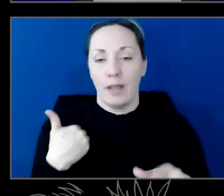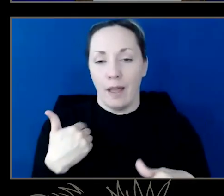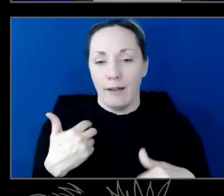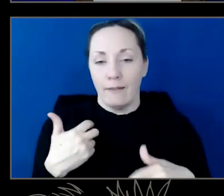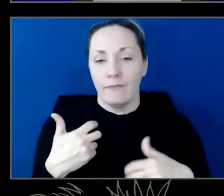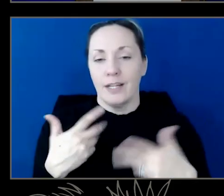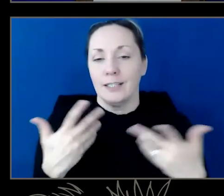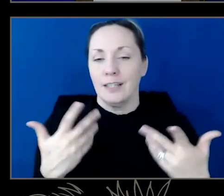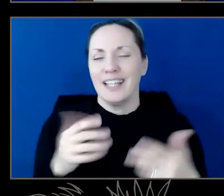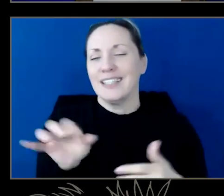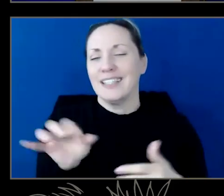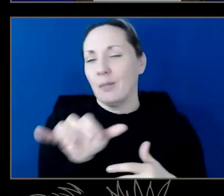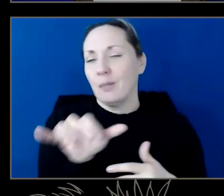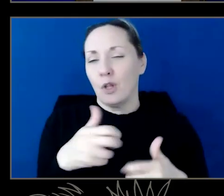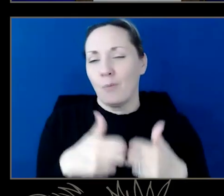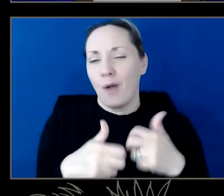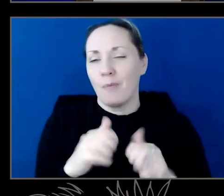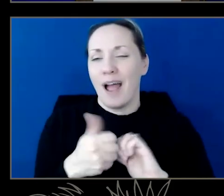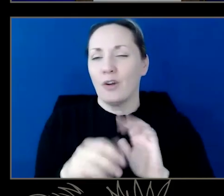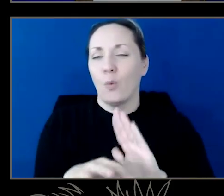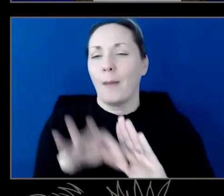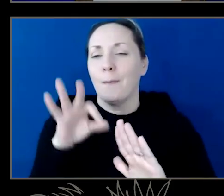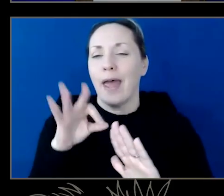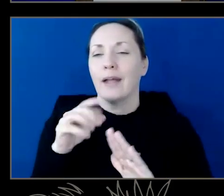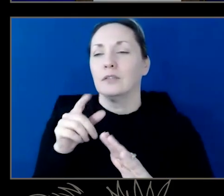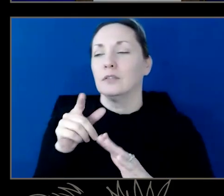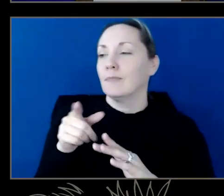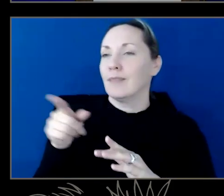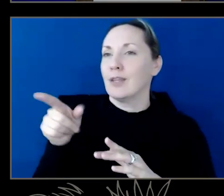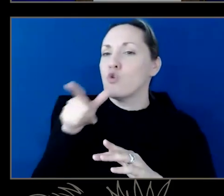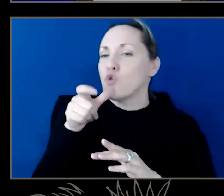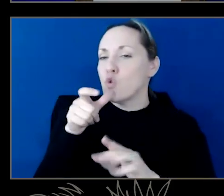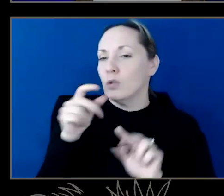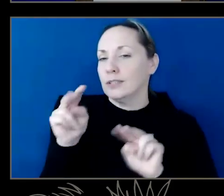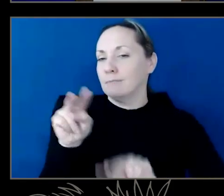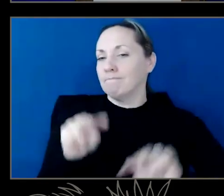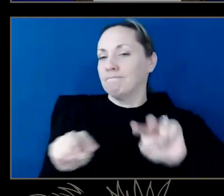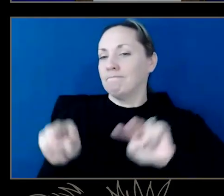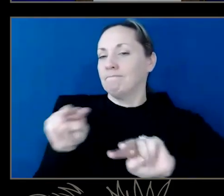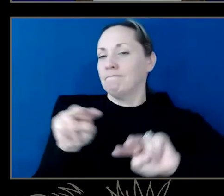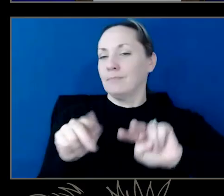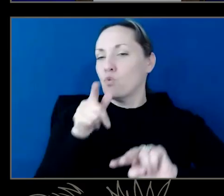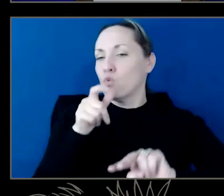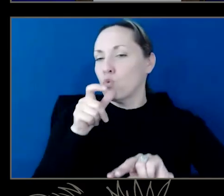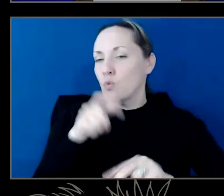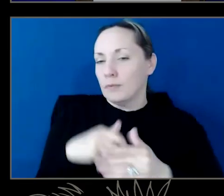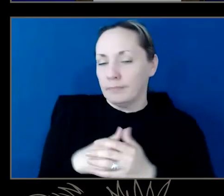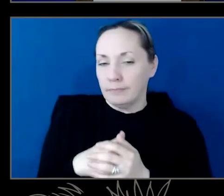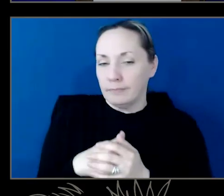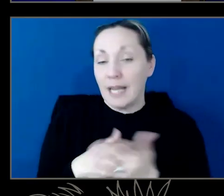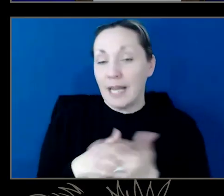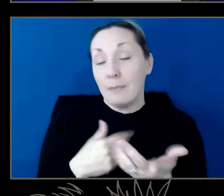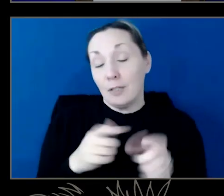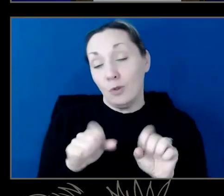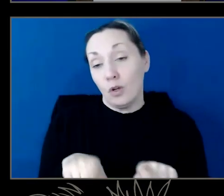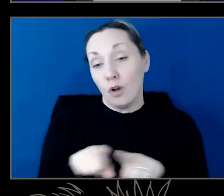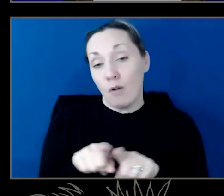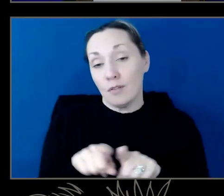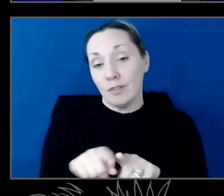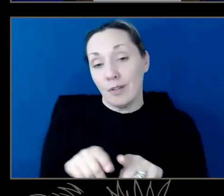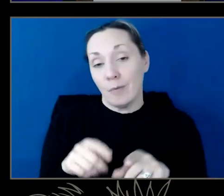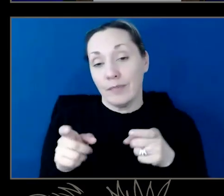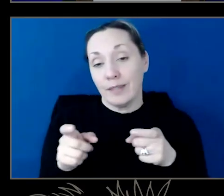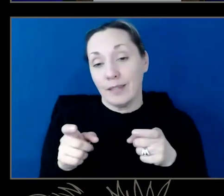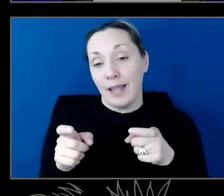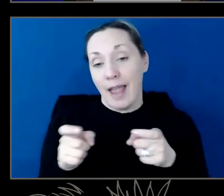we select what person is doing all of those checks? I mean, you could also handle